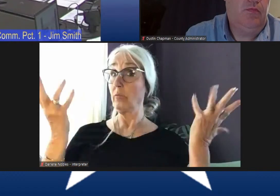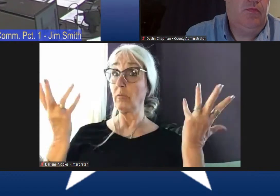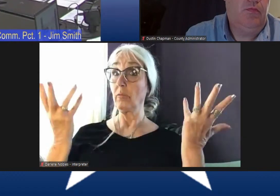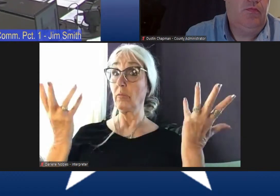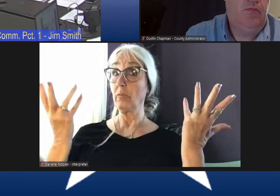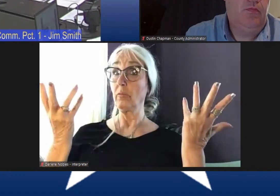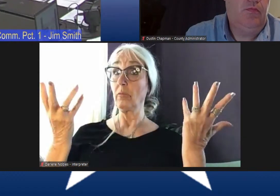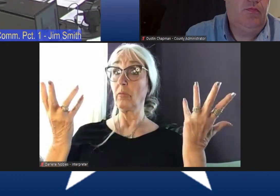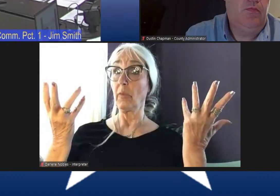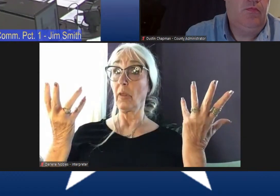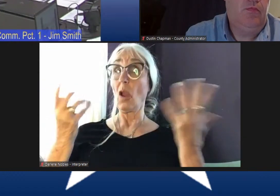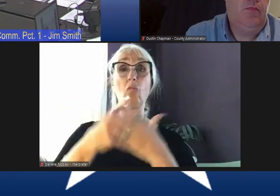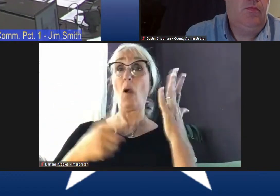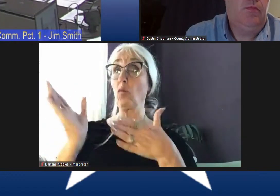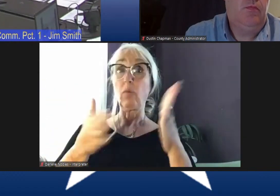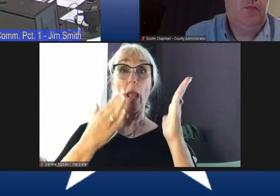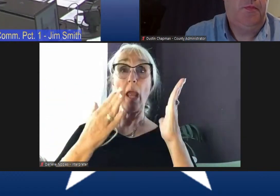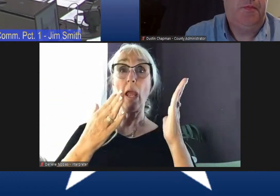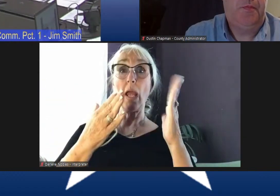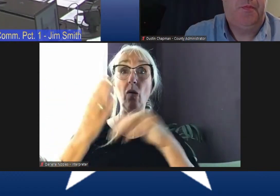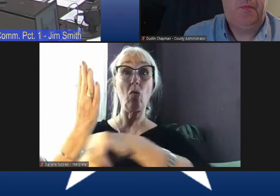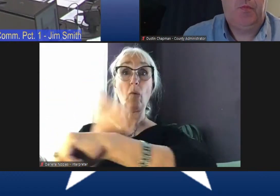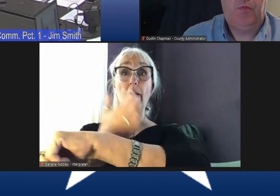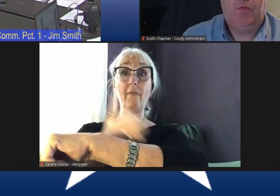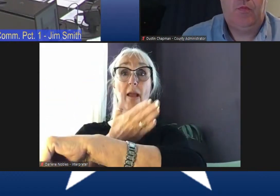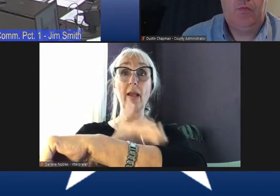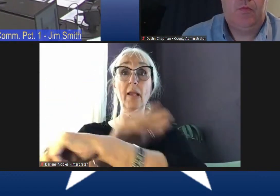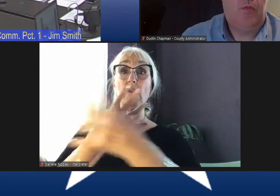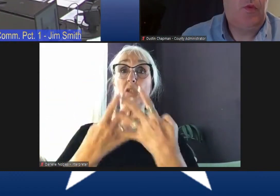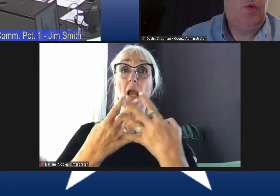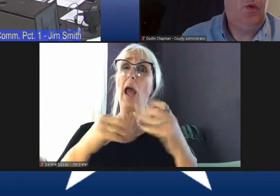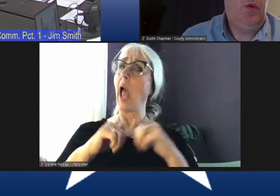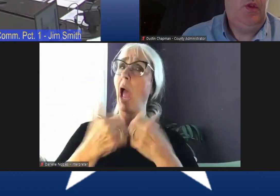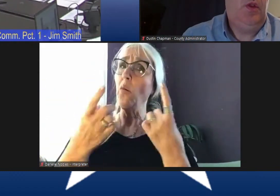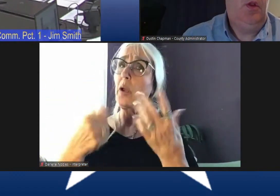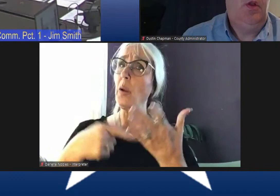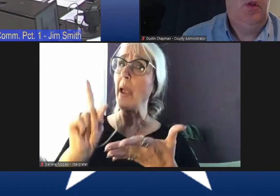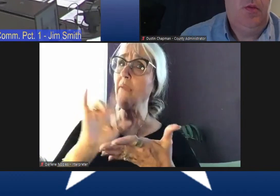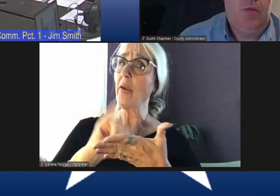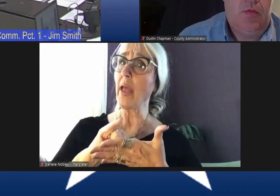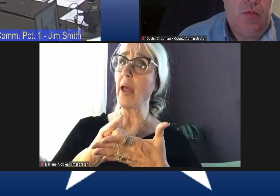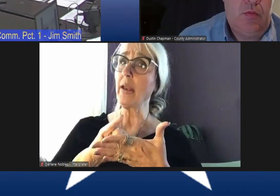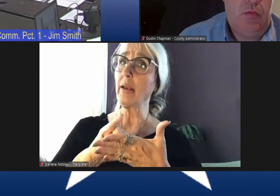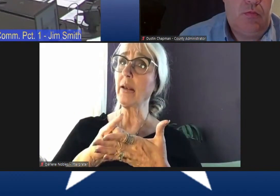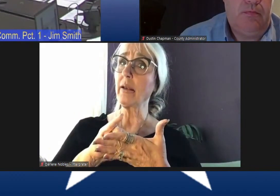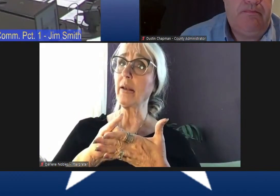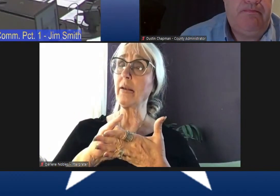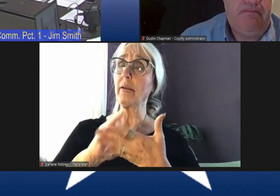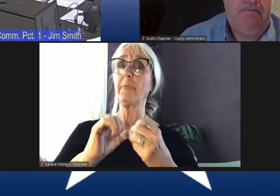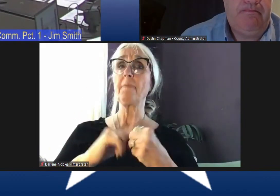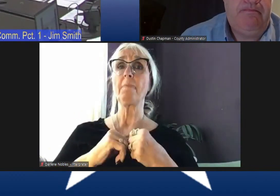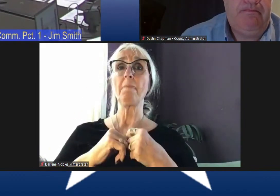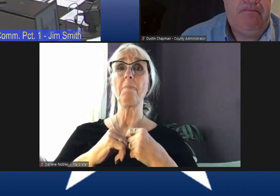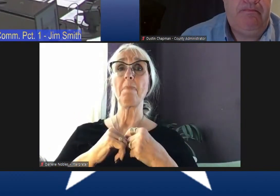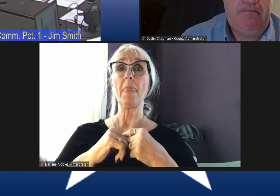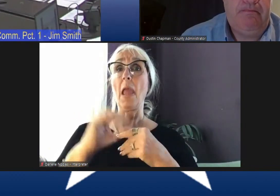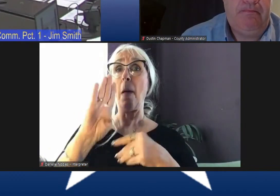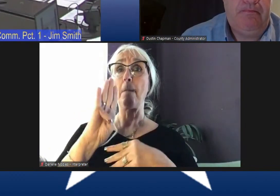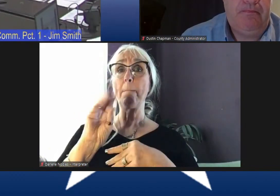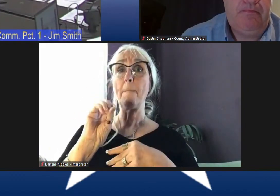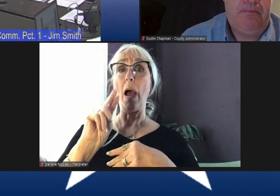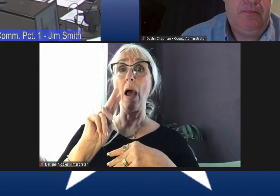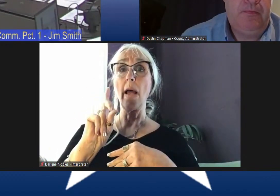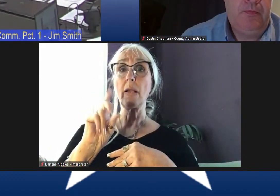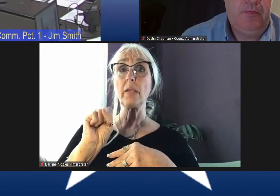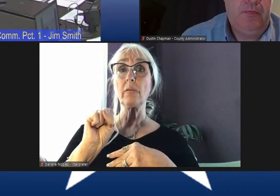our plans for renovating the jail? How were we going to pay for it? To pass bonds, we'd have to. Bonds? Yeah,